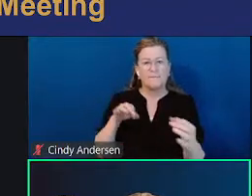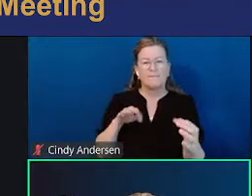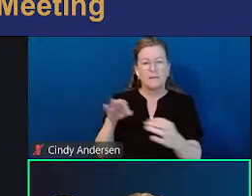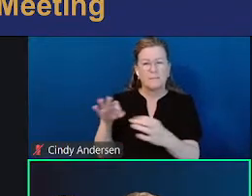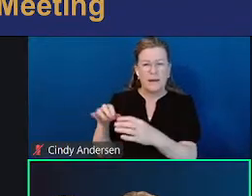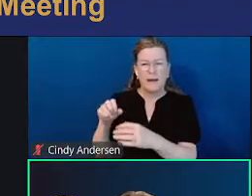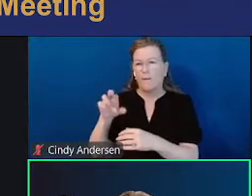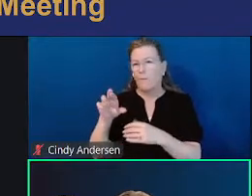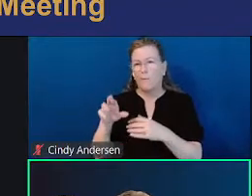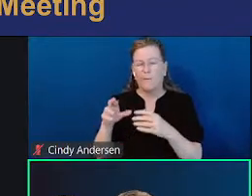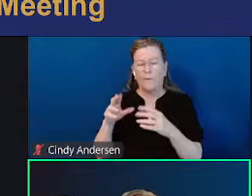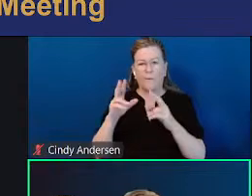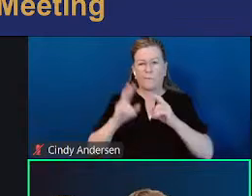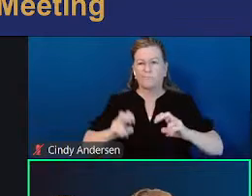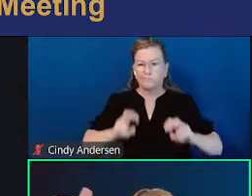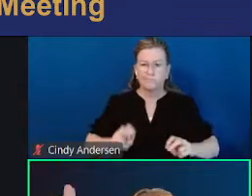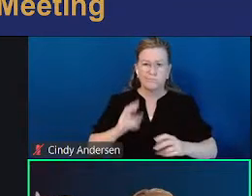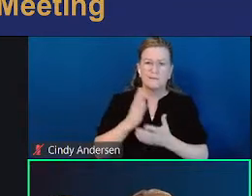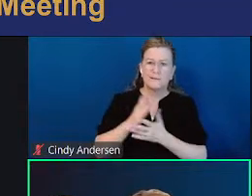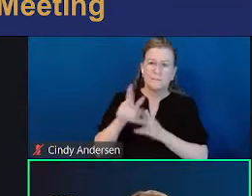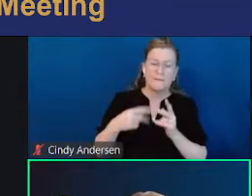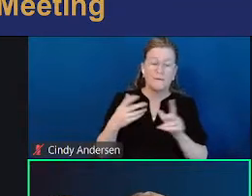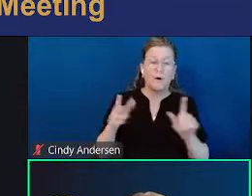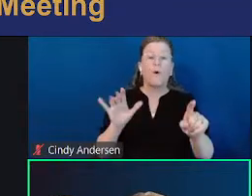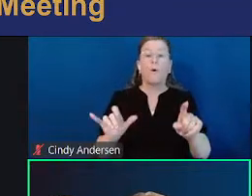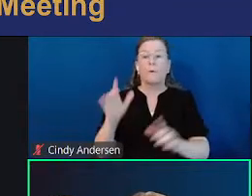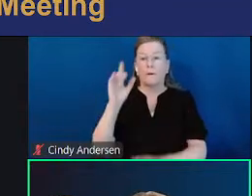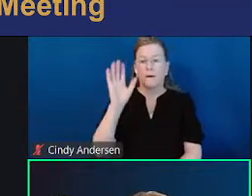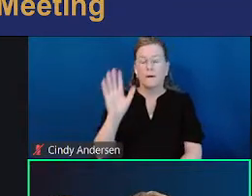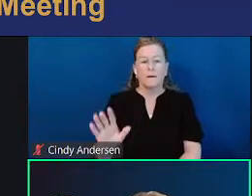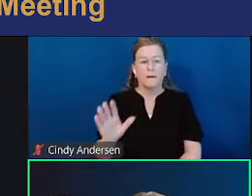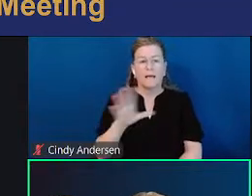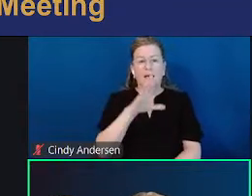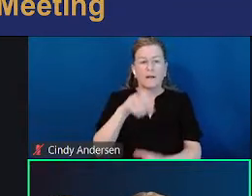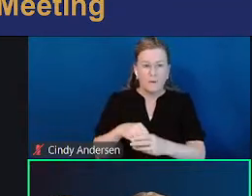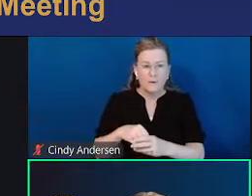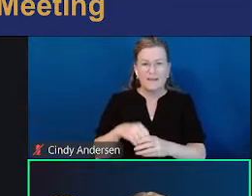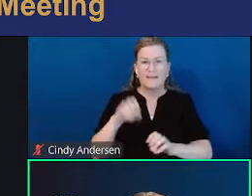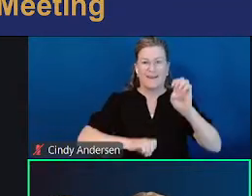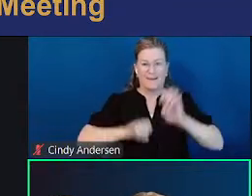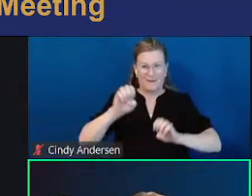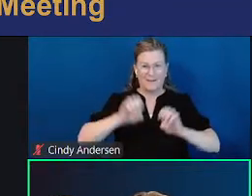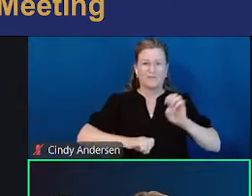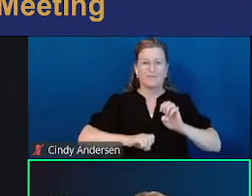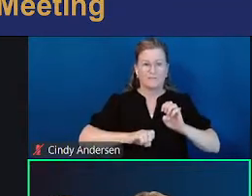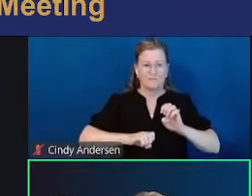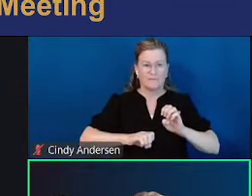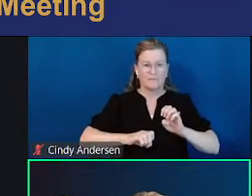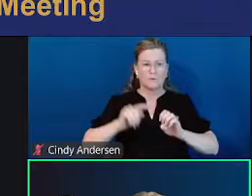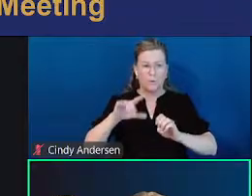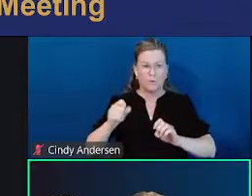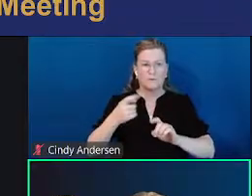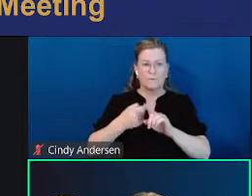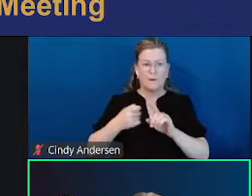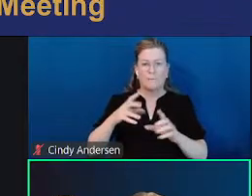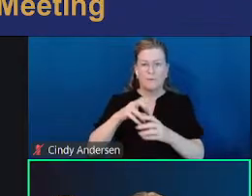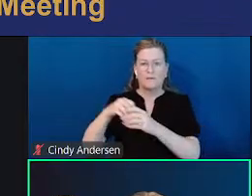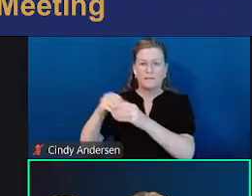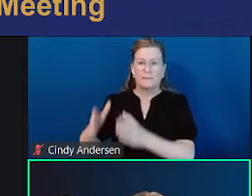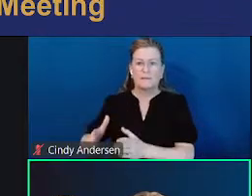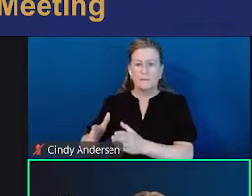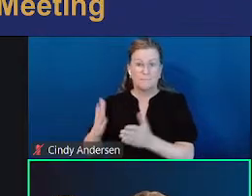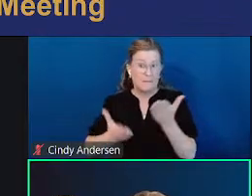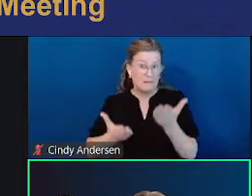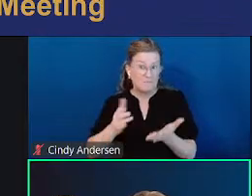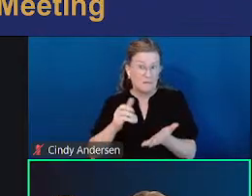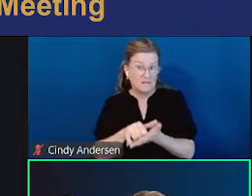feedback or an assessment or something of that nature. Including evaluation tools from participants. Maybe,